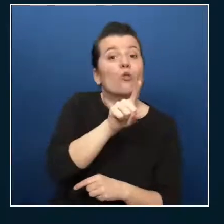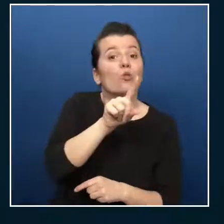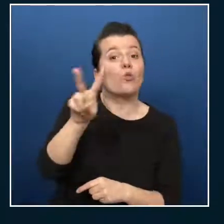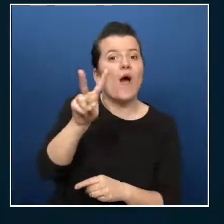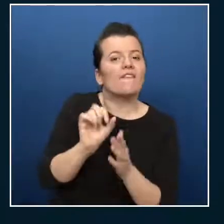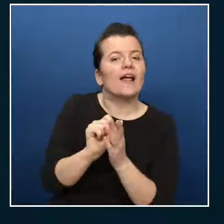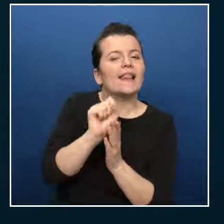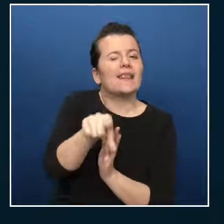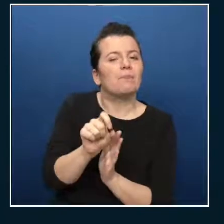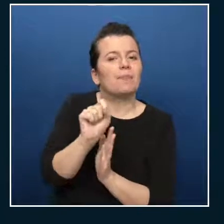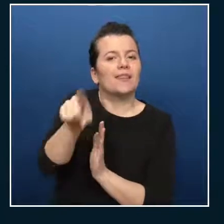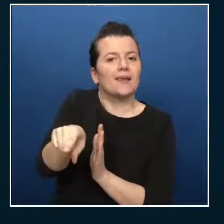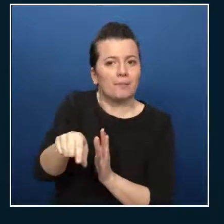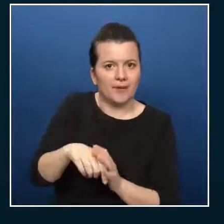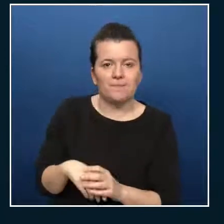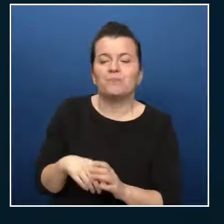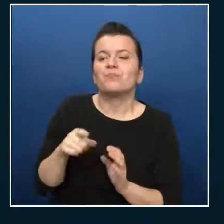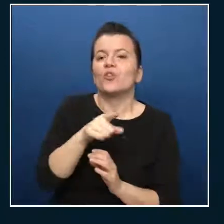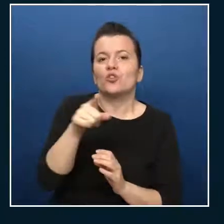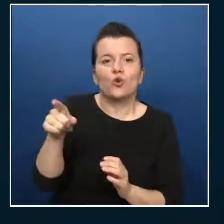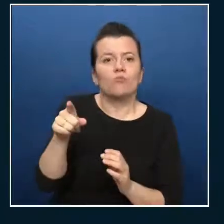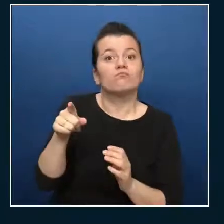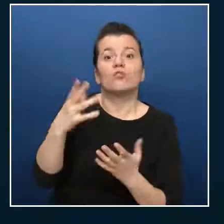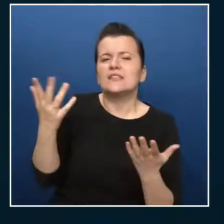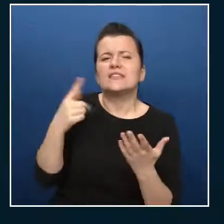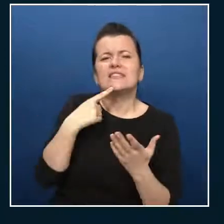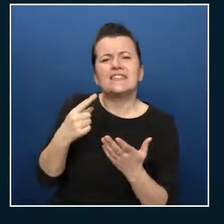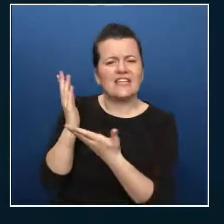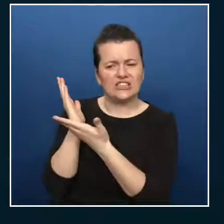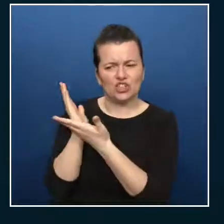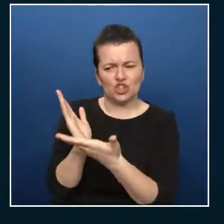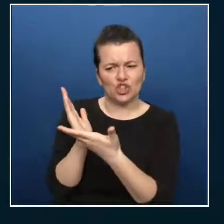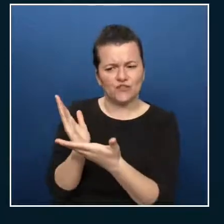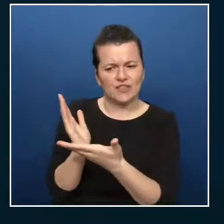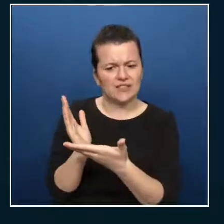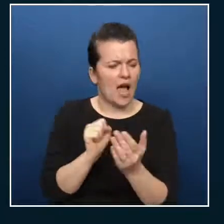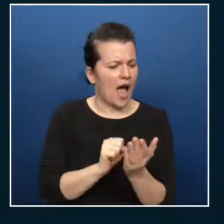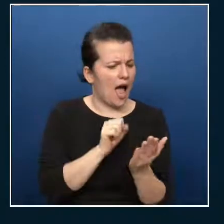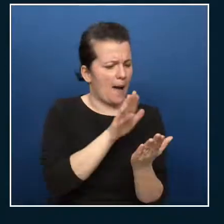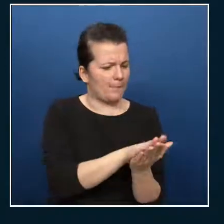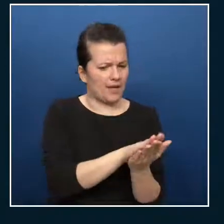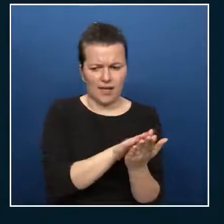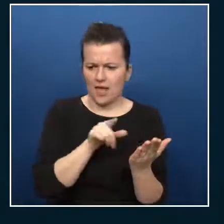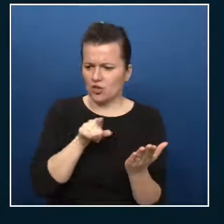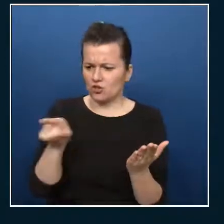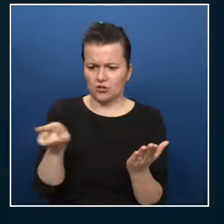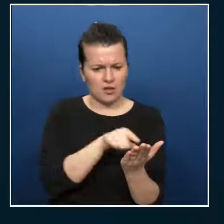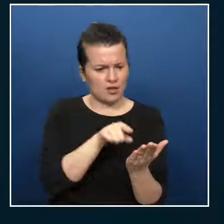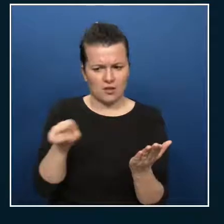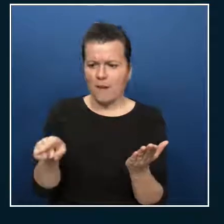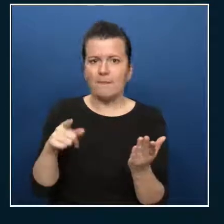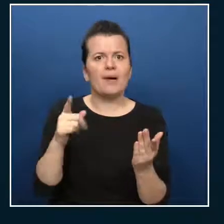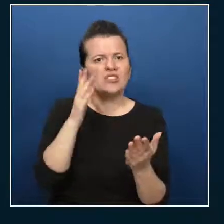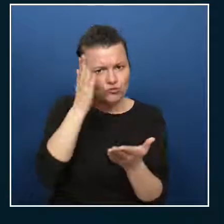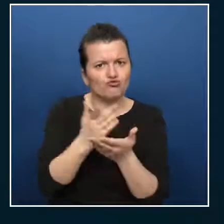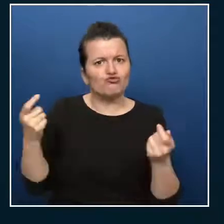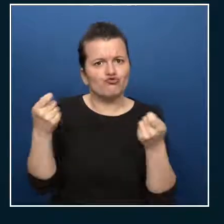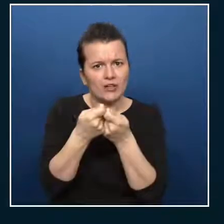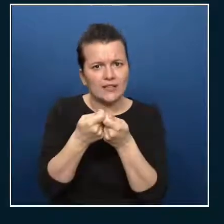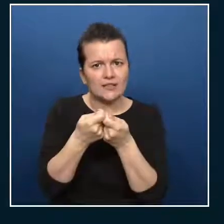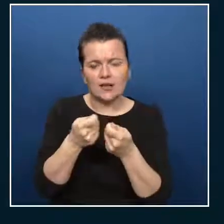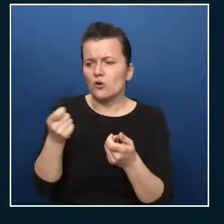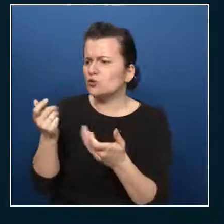go and choose the right services for the right application, right? Hmm. I'm saying right a lot of times after one